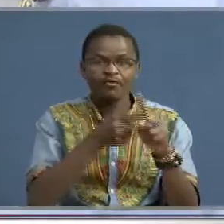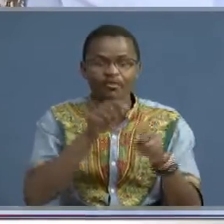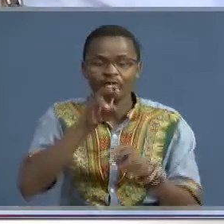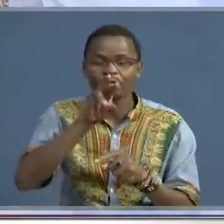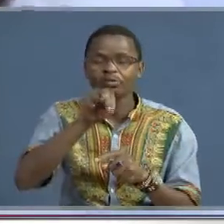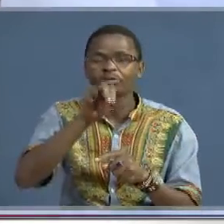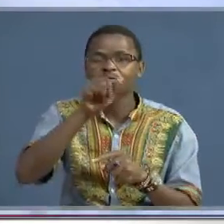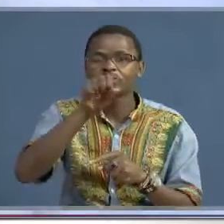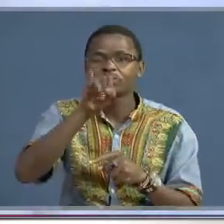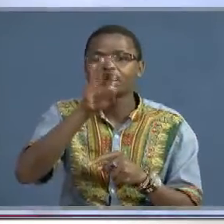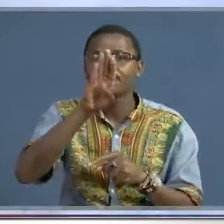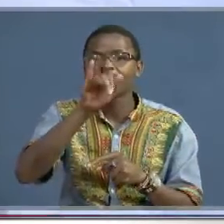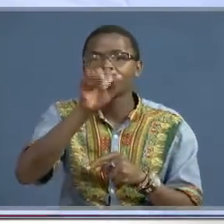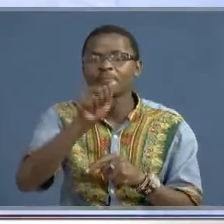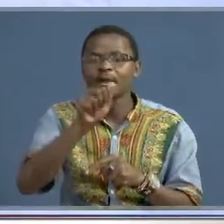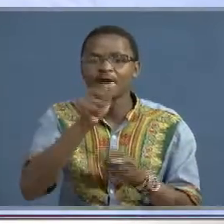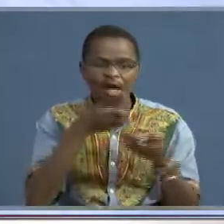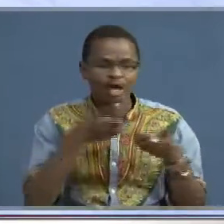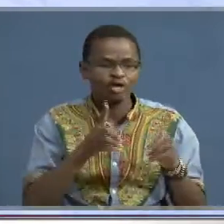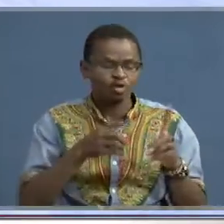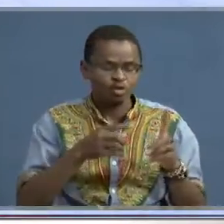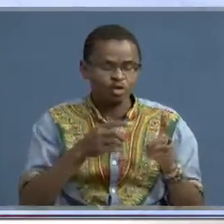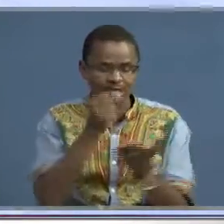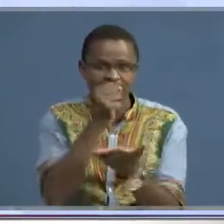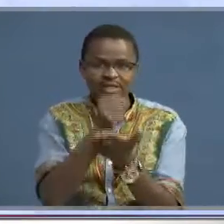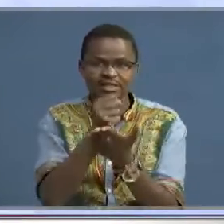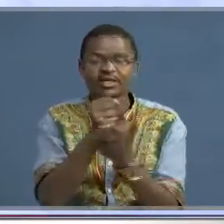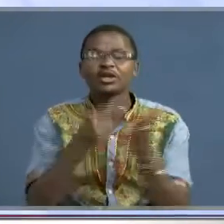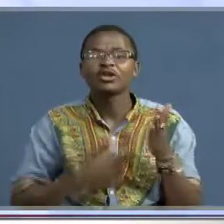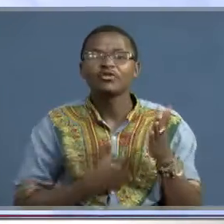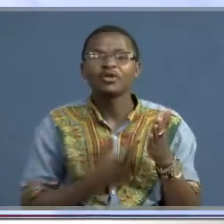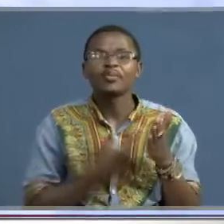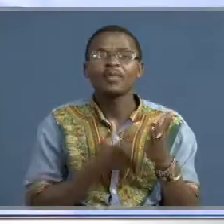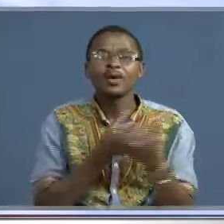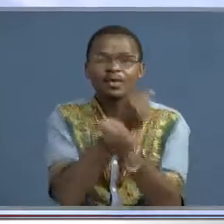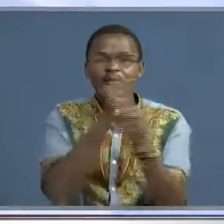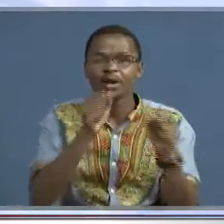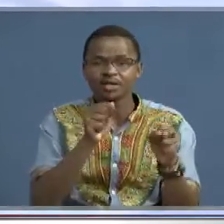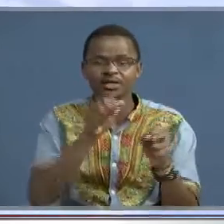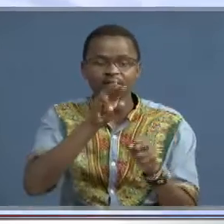President Geingob, during a state visit by the Namibia president.